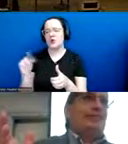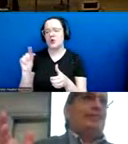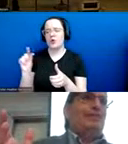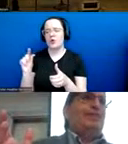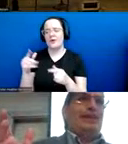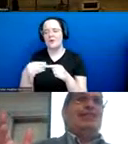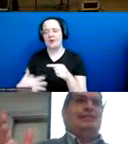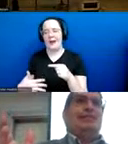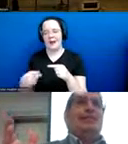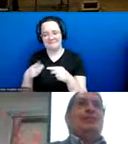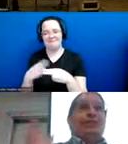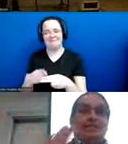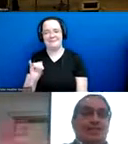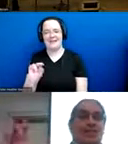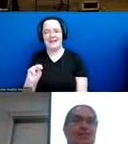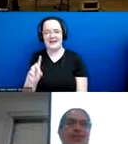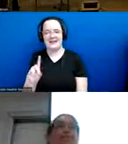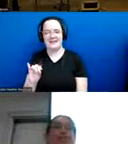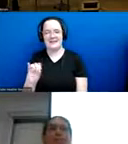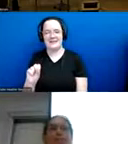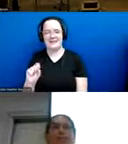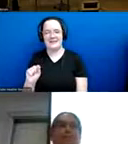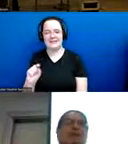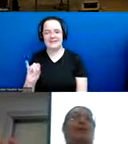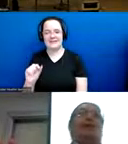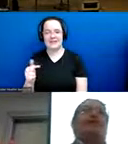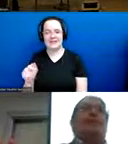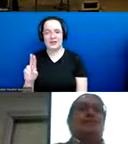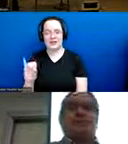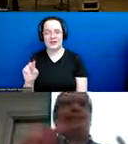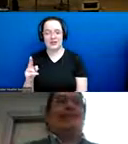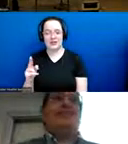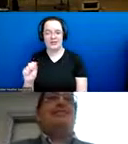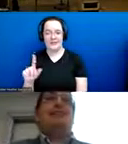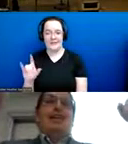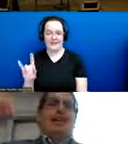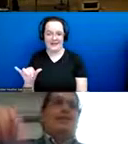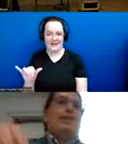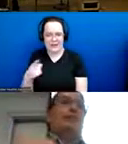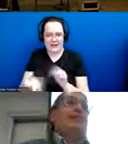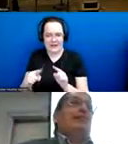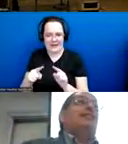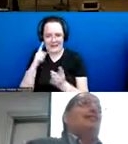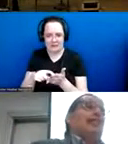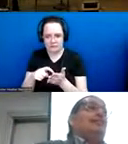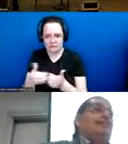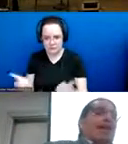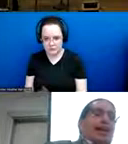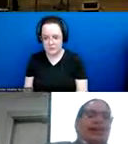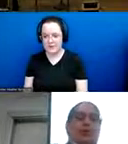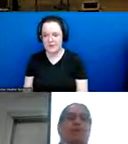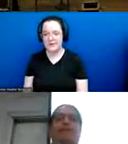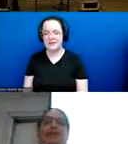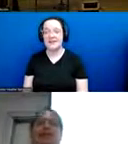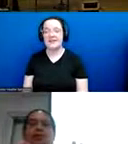indistinguishability, right? So that is if you haven't read that paper, please go ahead and read it because it's the classic and it was measured here, right?